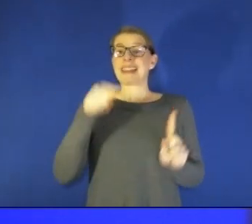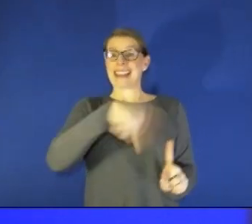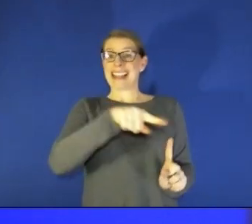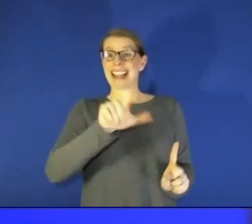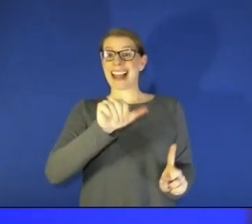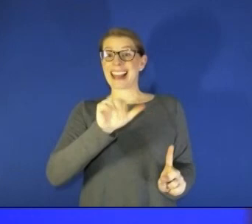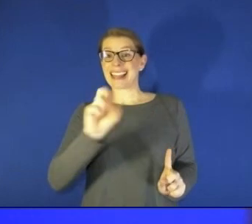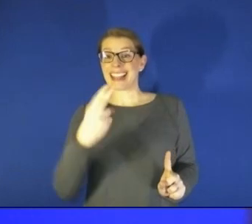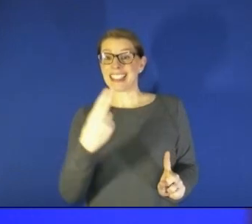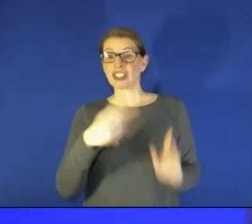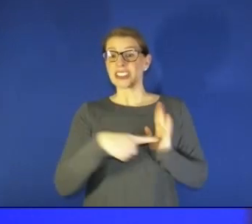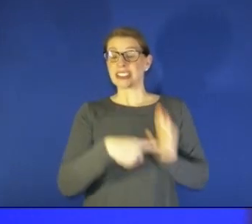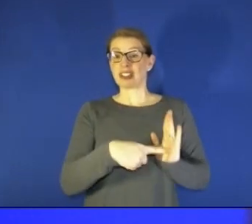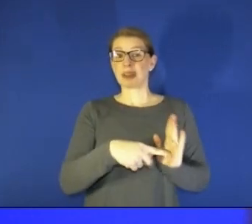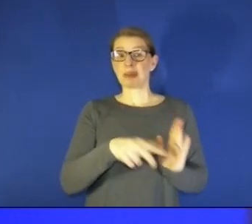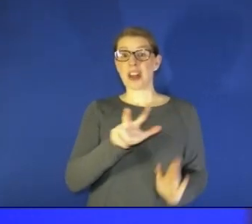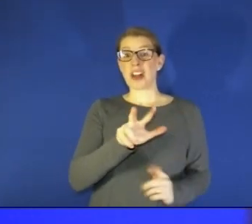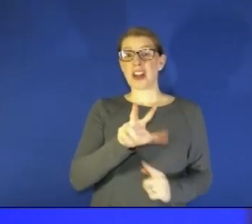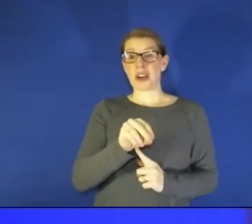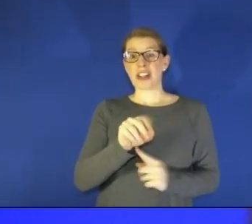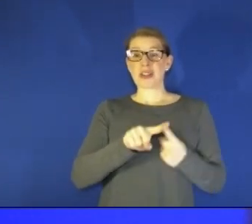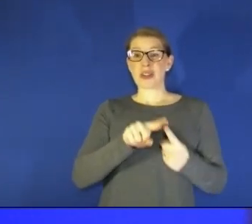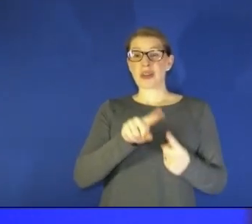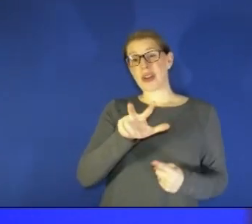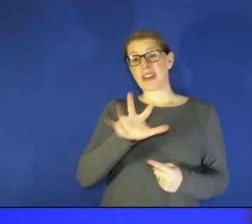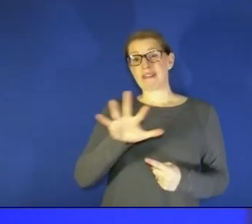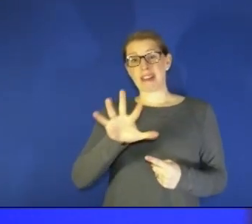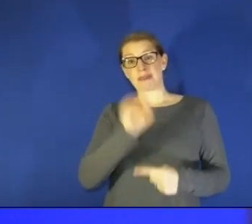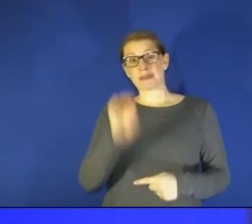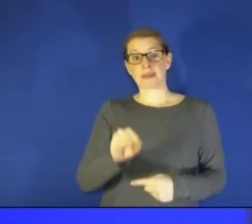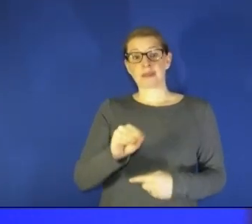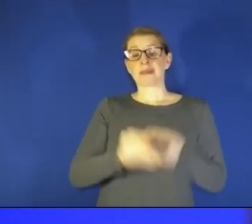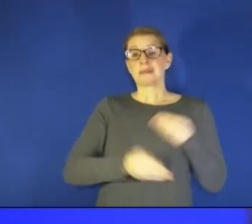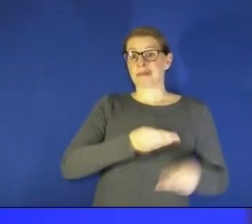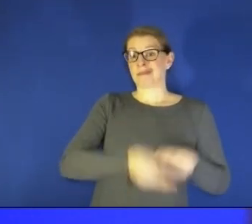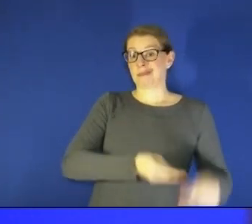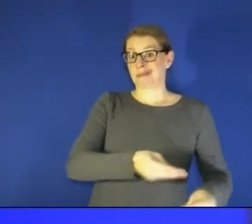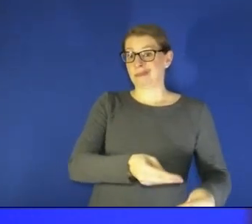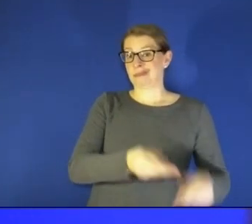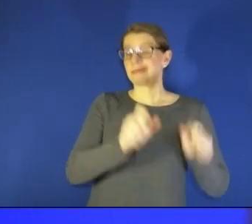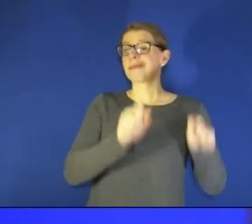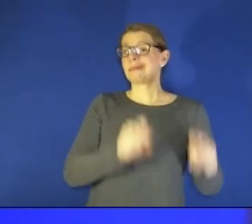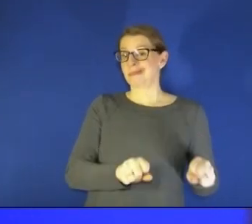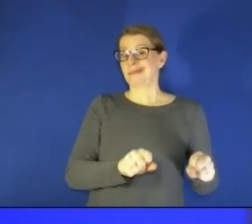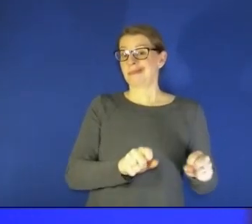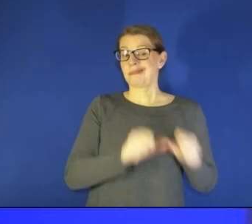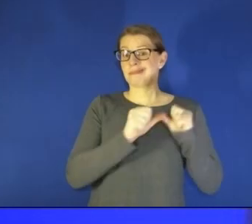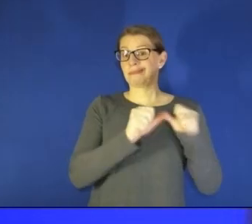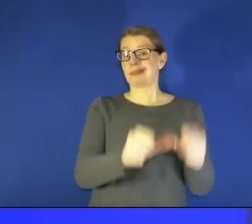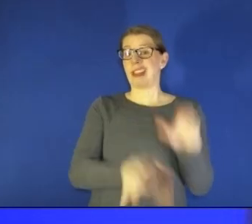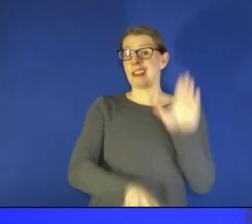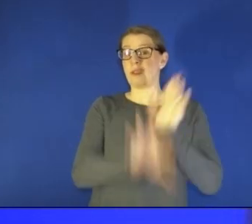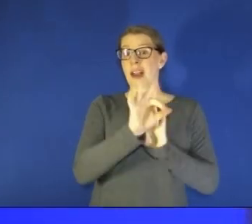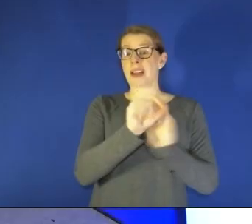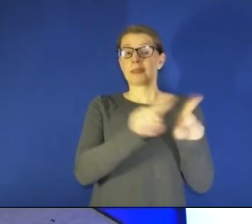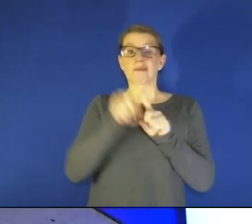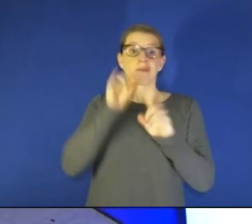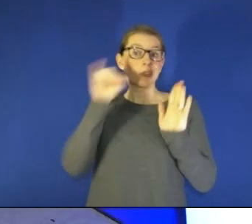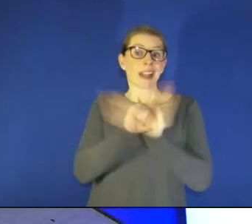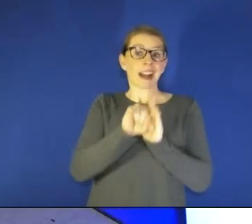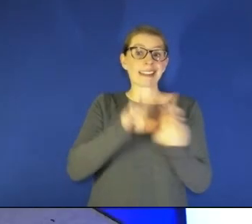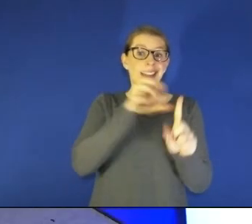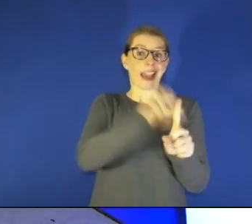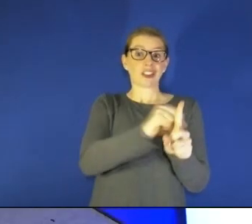we know that that can be sent down to their children and their progeny, and so it's important that we find it and identify it if they have it. So how do you